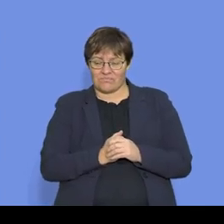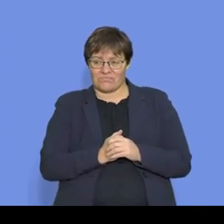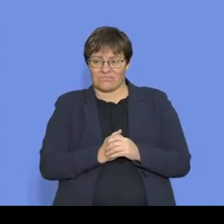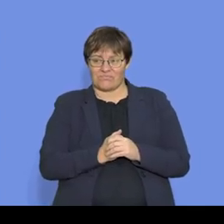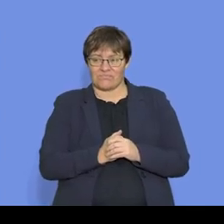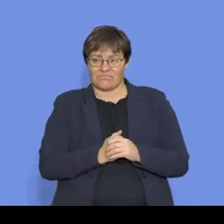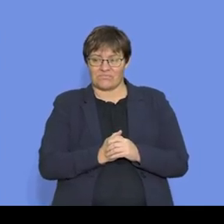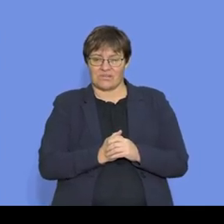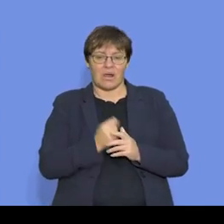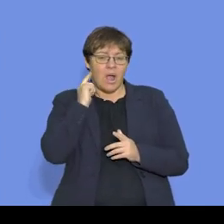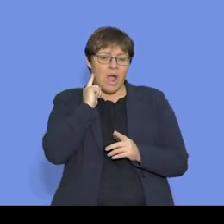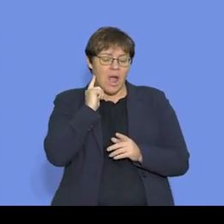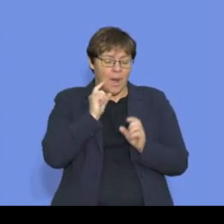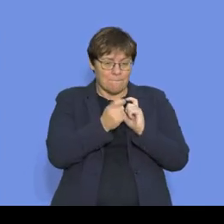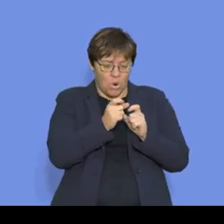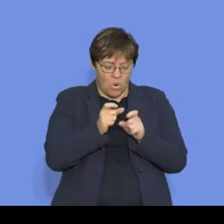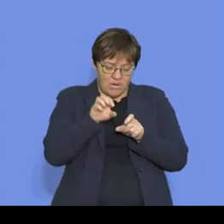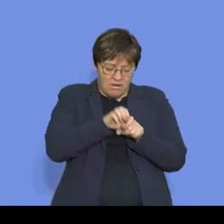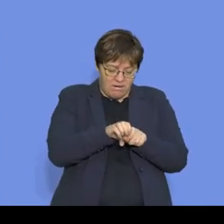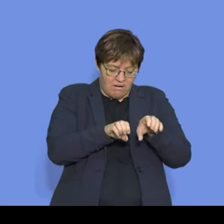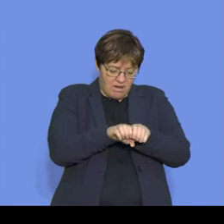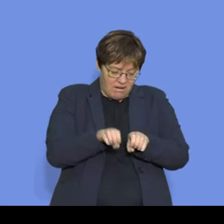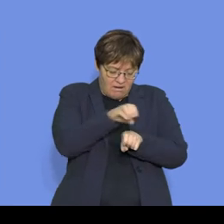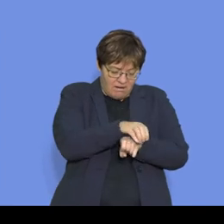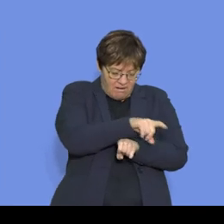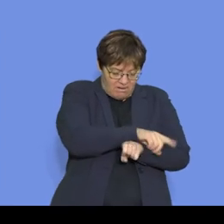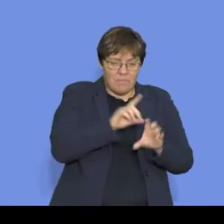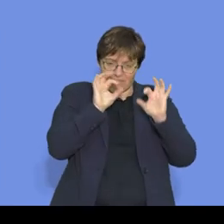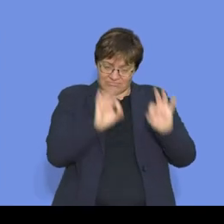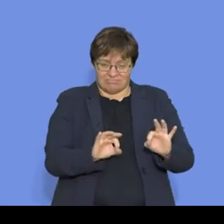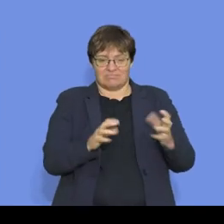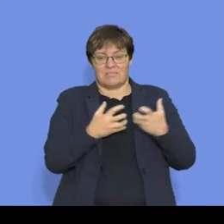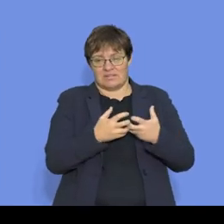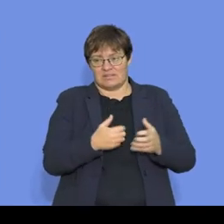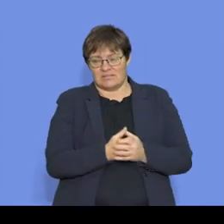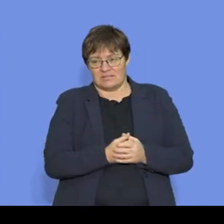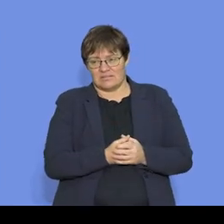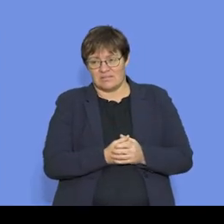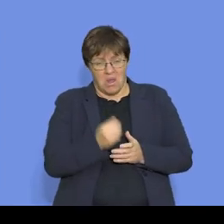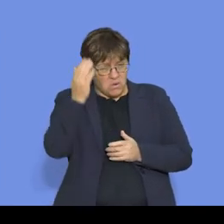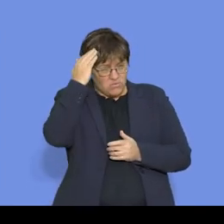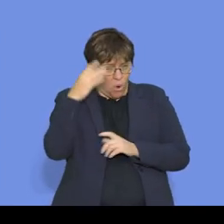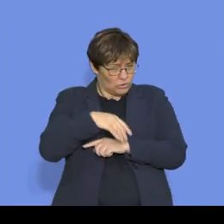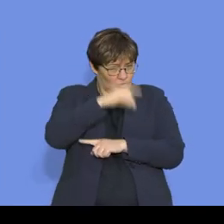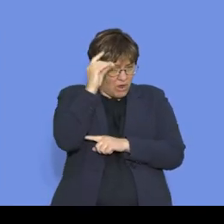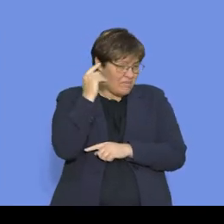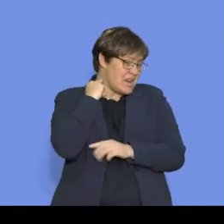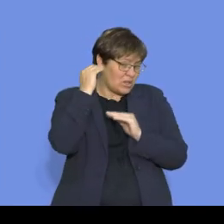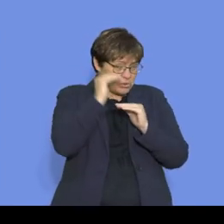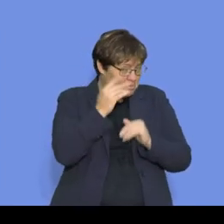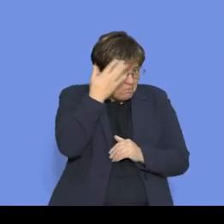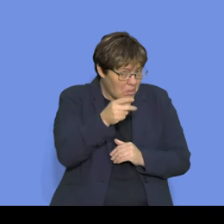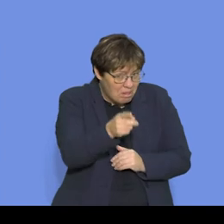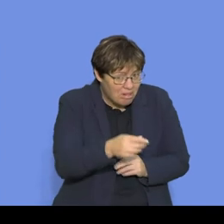correct because they have the neck bones to actually show that. Did you know there were short-necked